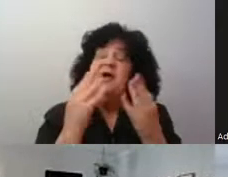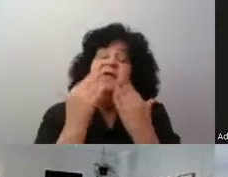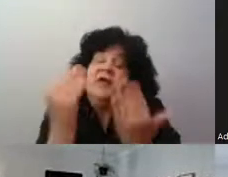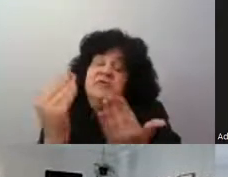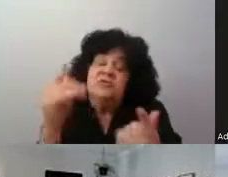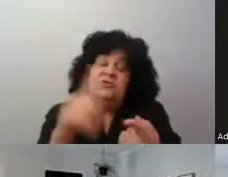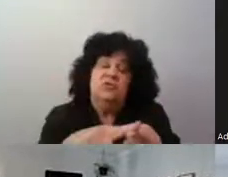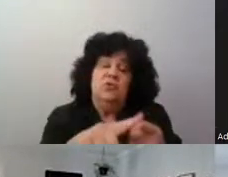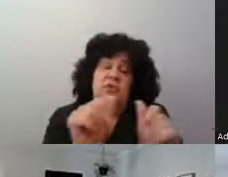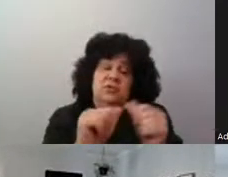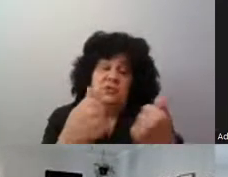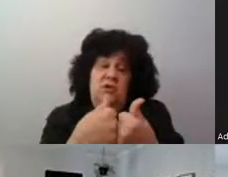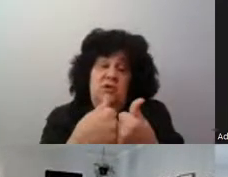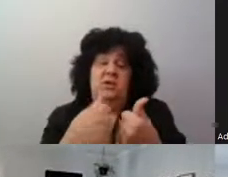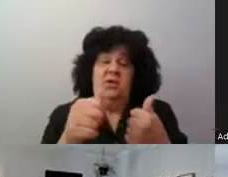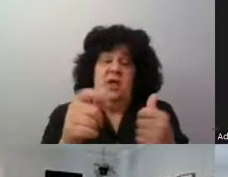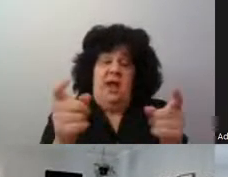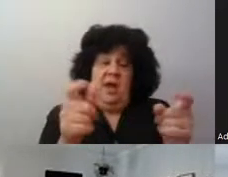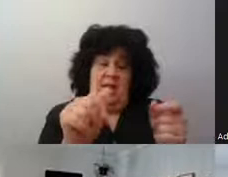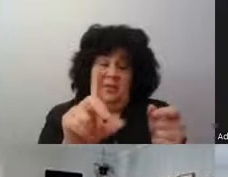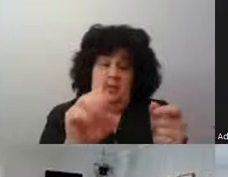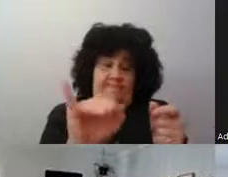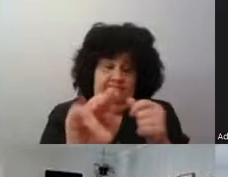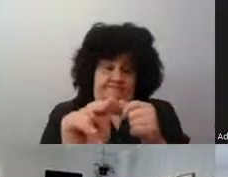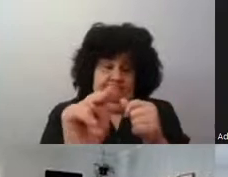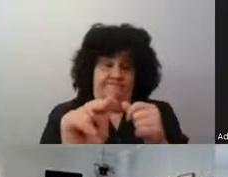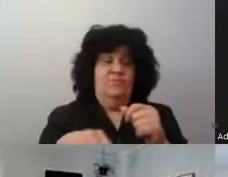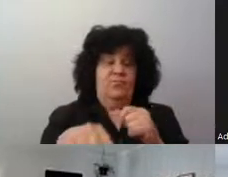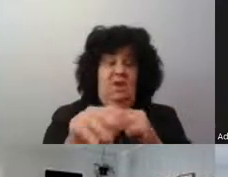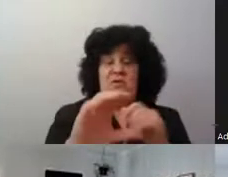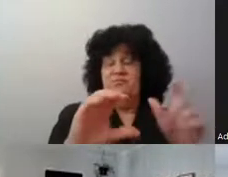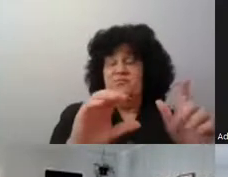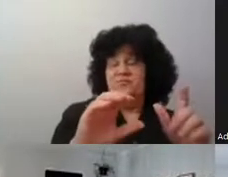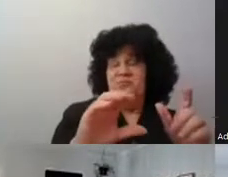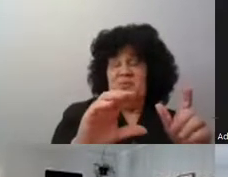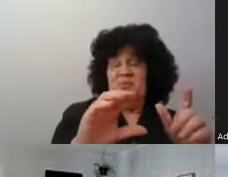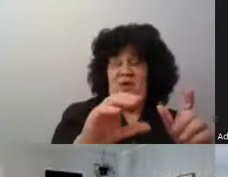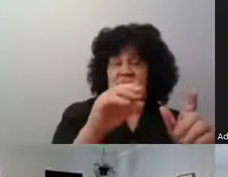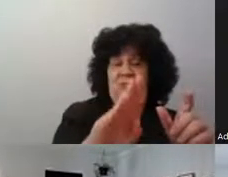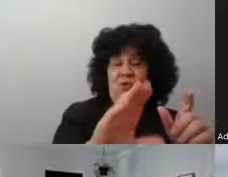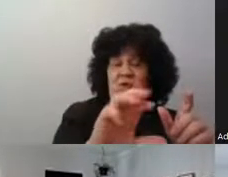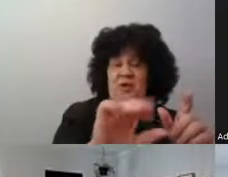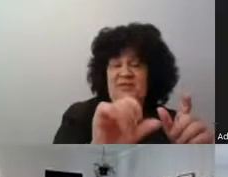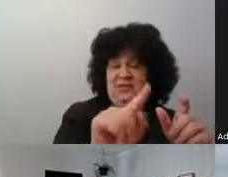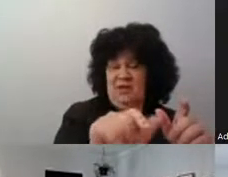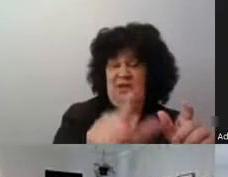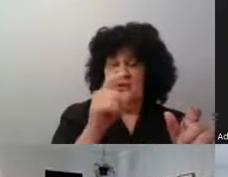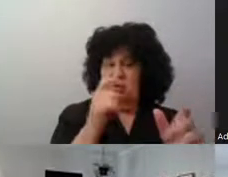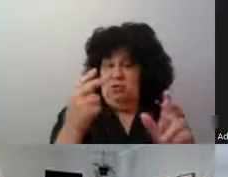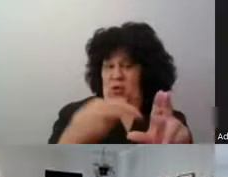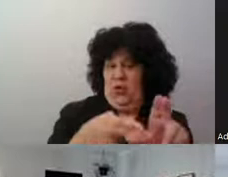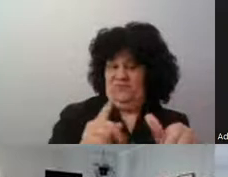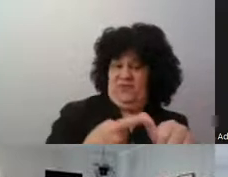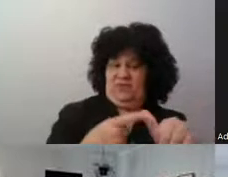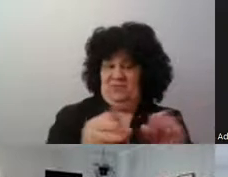the Associate Administrator of GSA, Crystal Brumfield, who joined us at our first meeting and shared her excitement for our